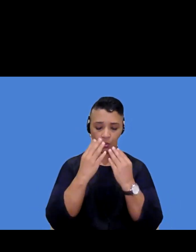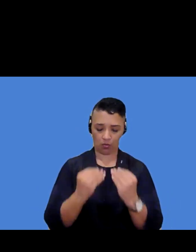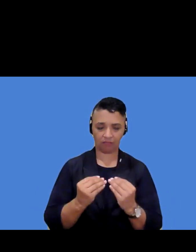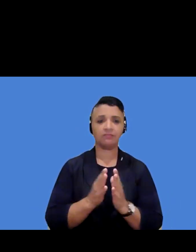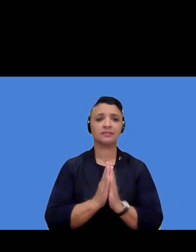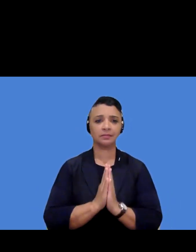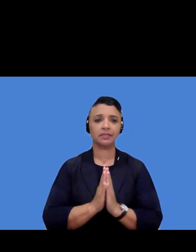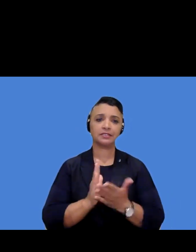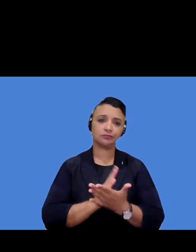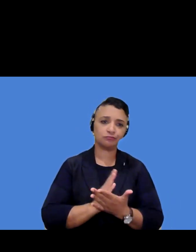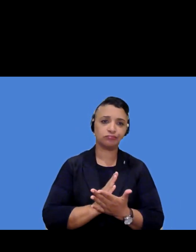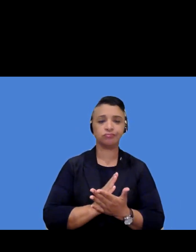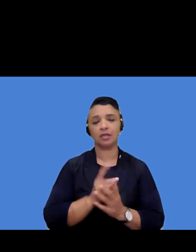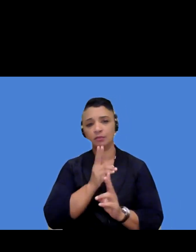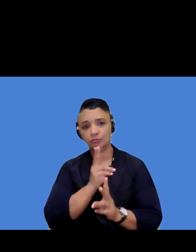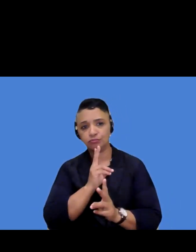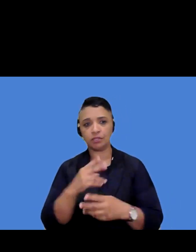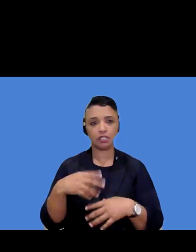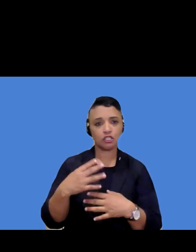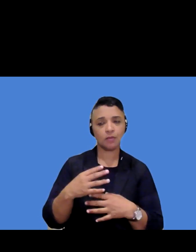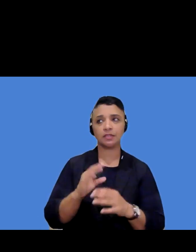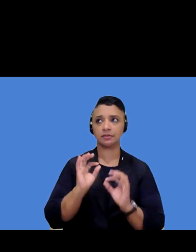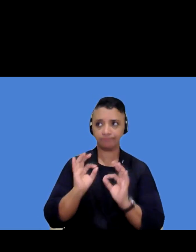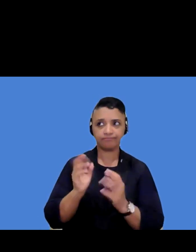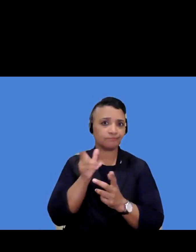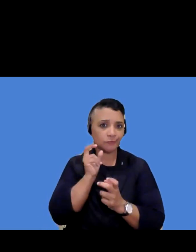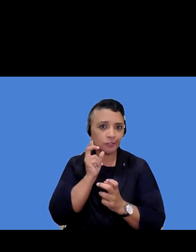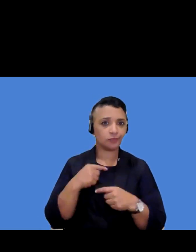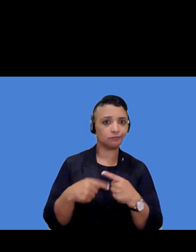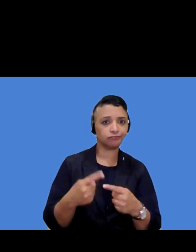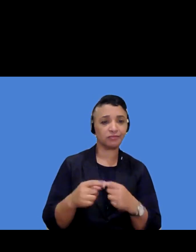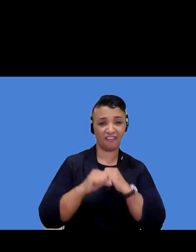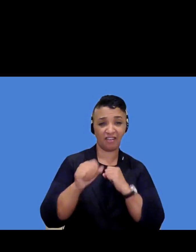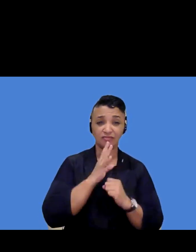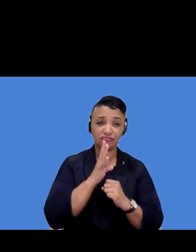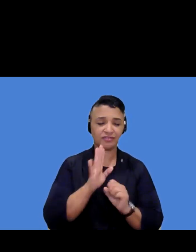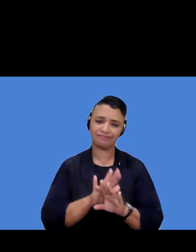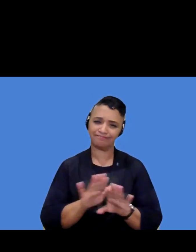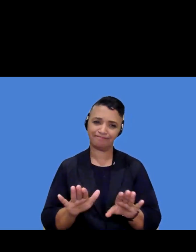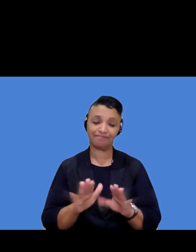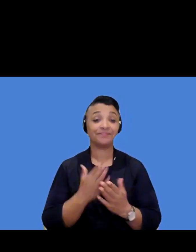the interpreters and captioners to follow. Thank you all and have a good meeting.